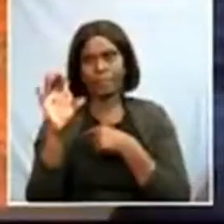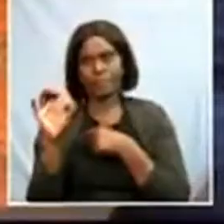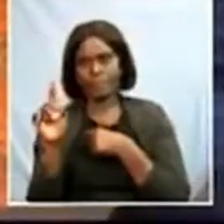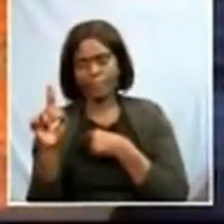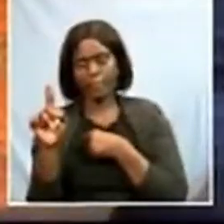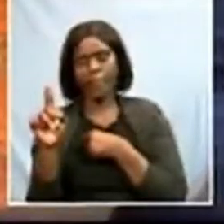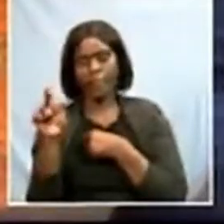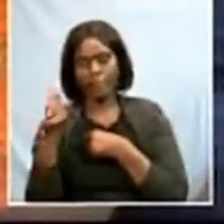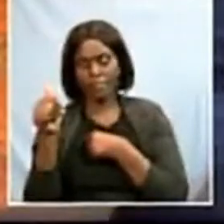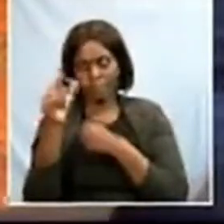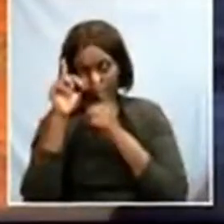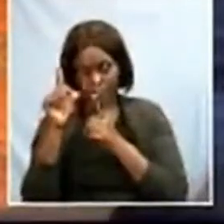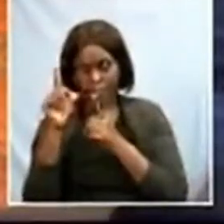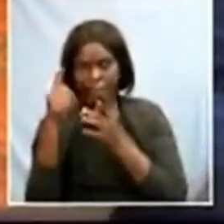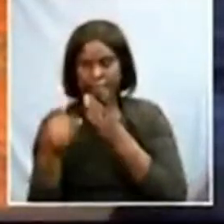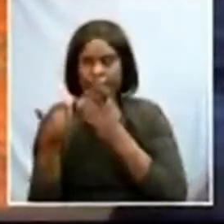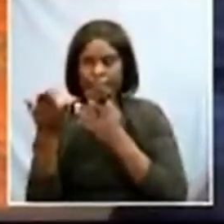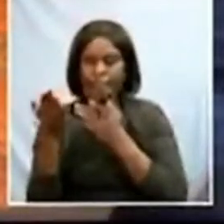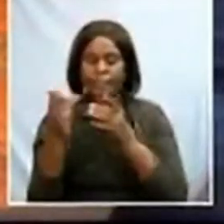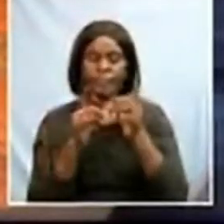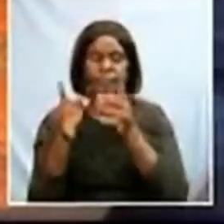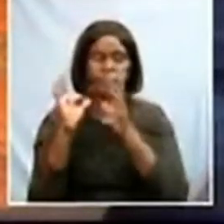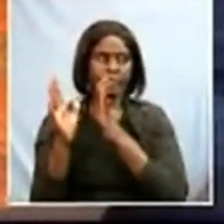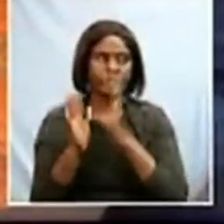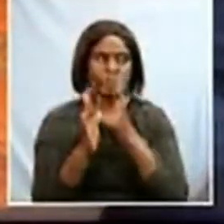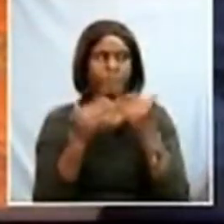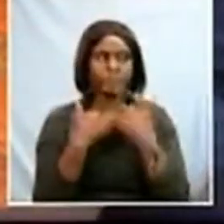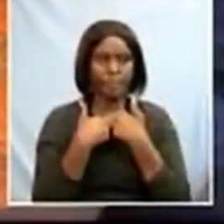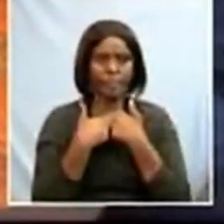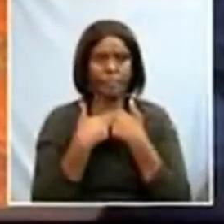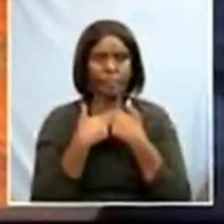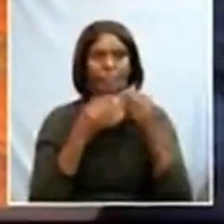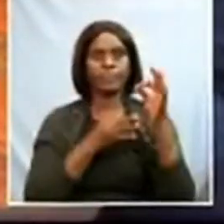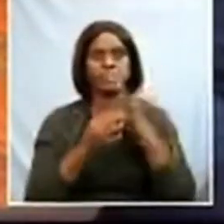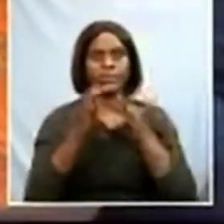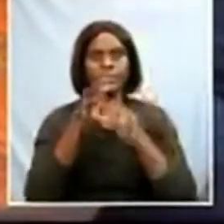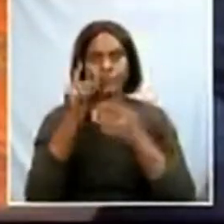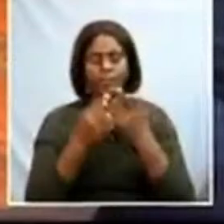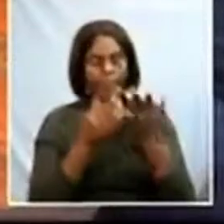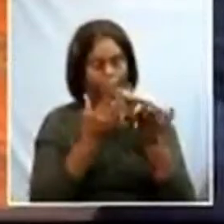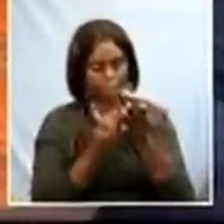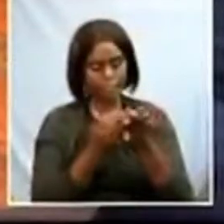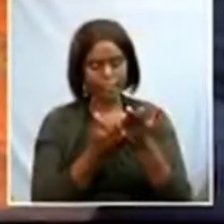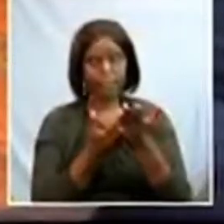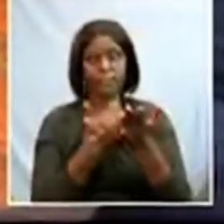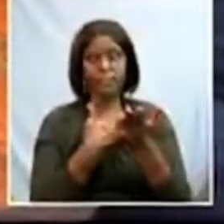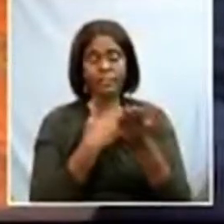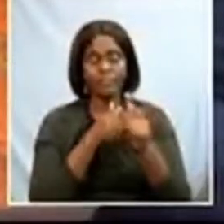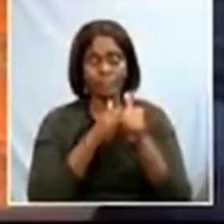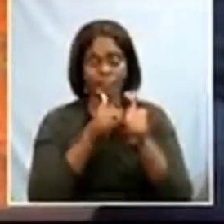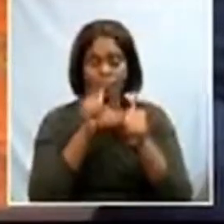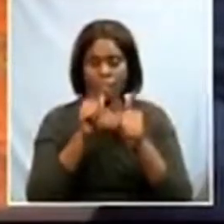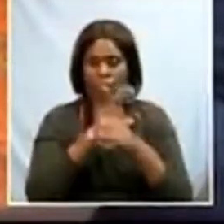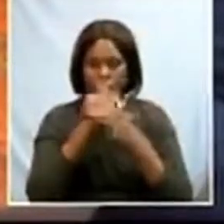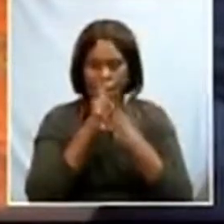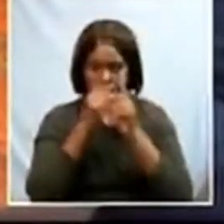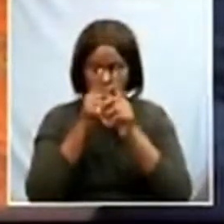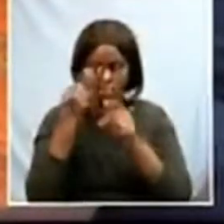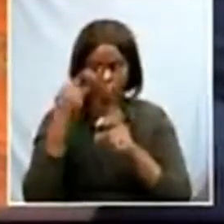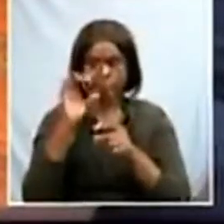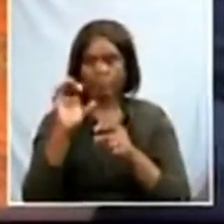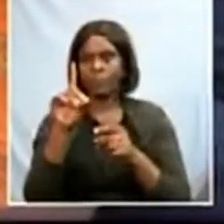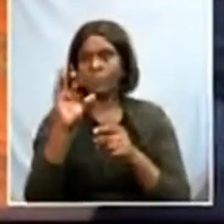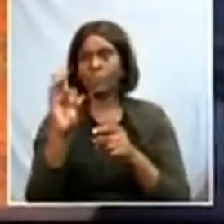and then the resolution that the Director Planning has explained is what is sitting. So we'll follow the resolution of the